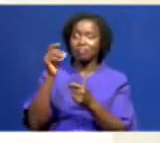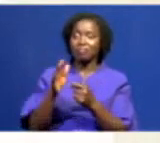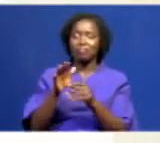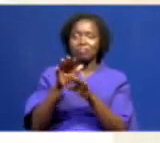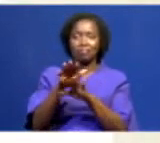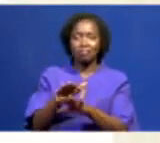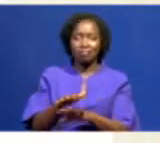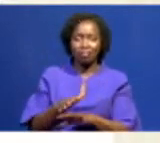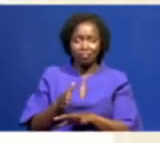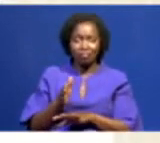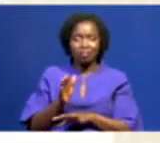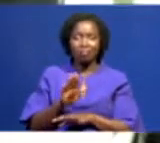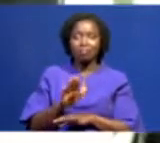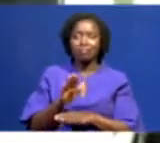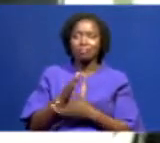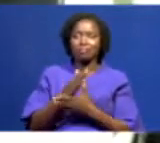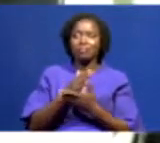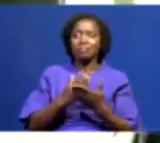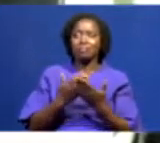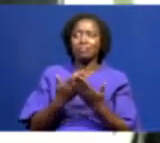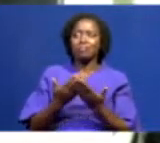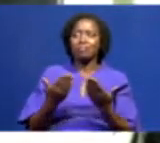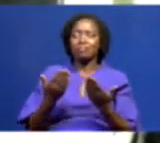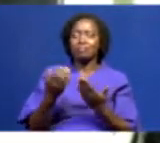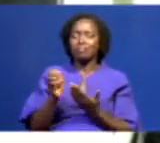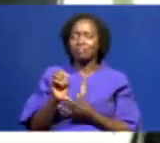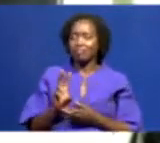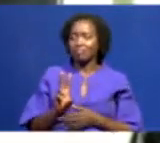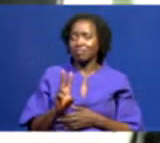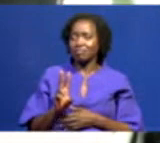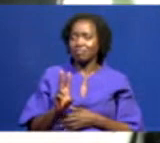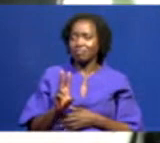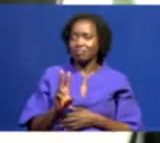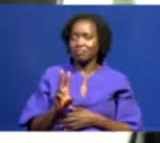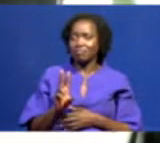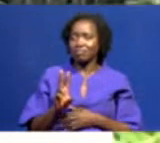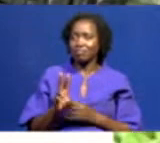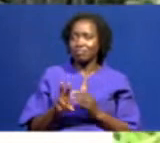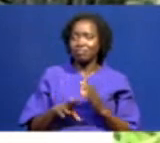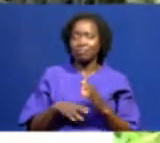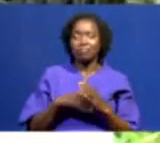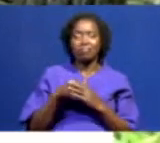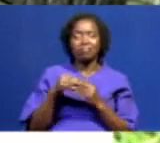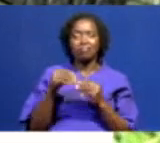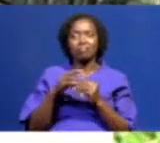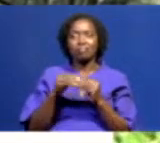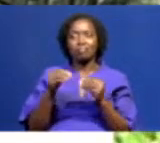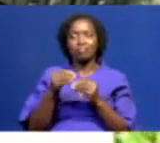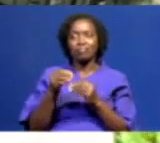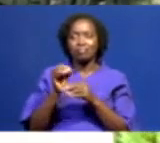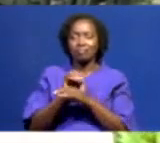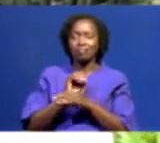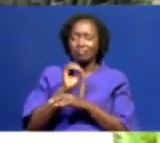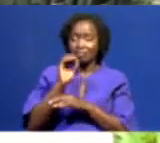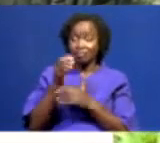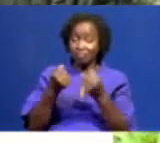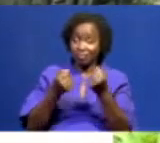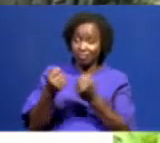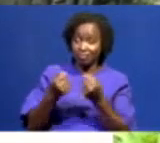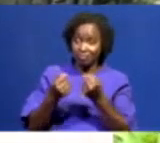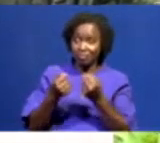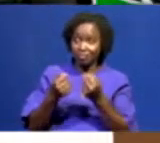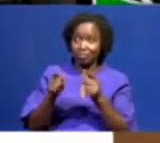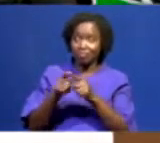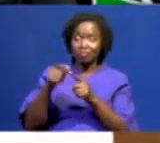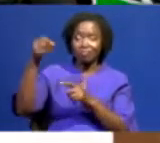slowly turning to the half-siblings of EVs, and they are finding solace in hybrid vehicles that punch the